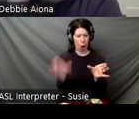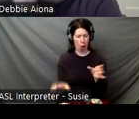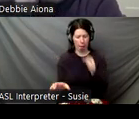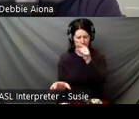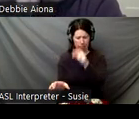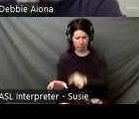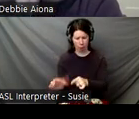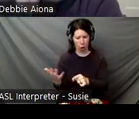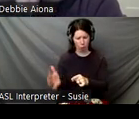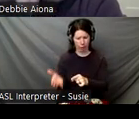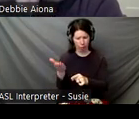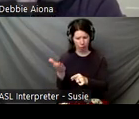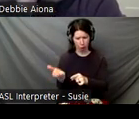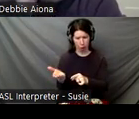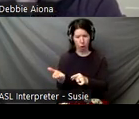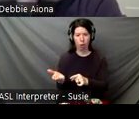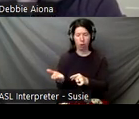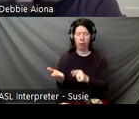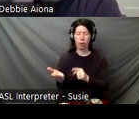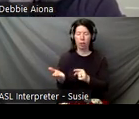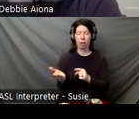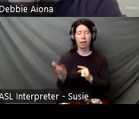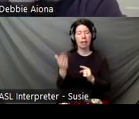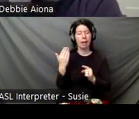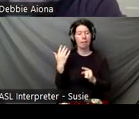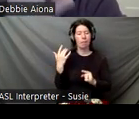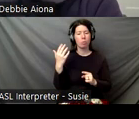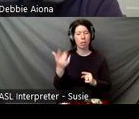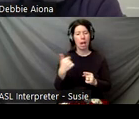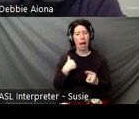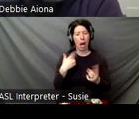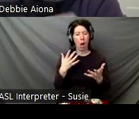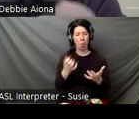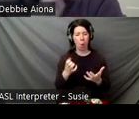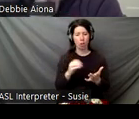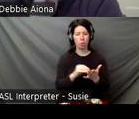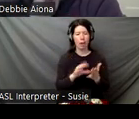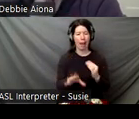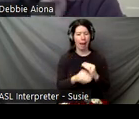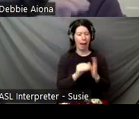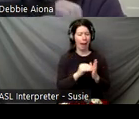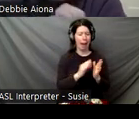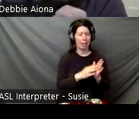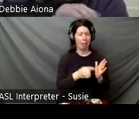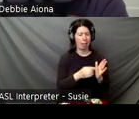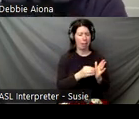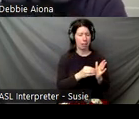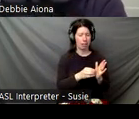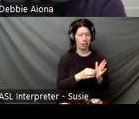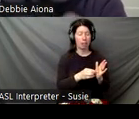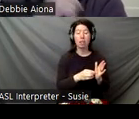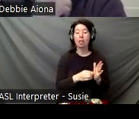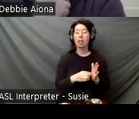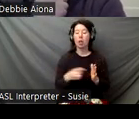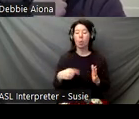at some point I would like to put in to this document that the public will be